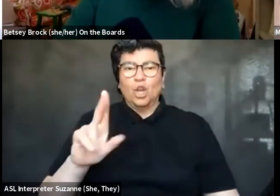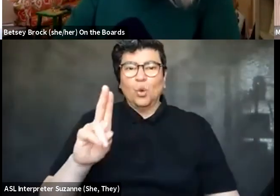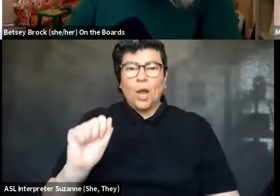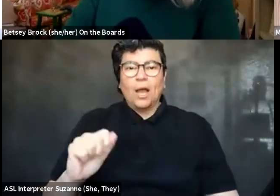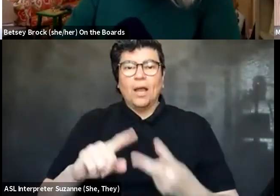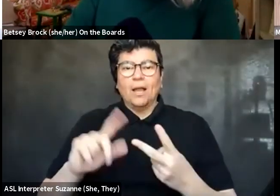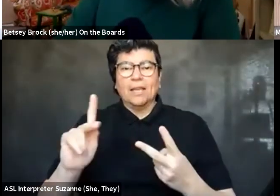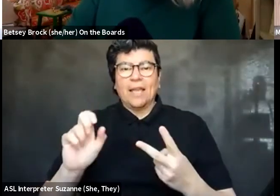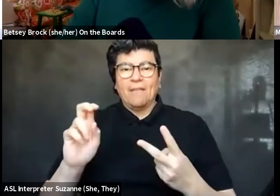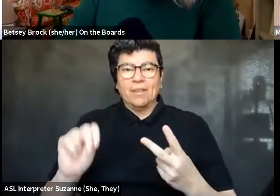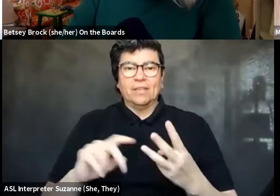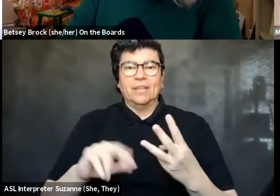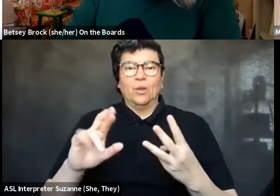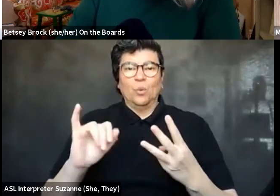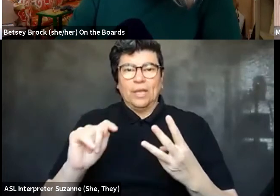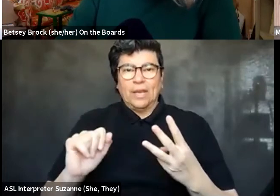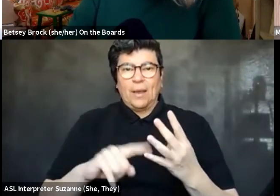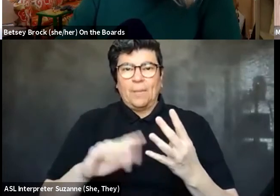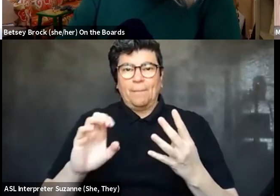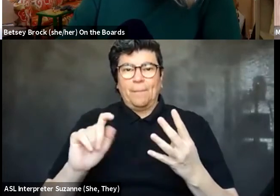Rita, Betsey.